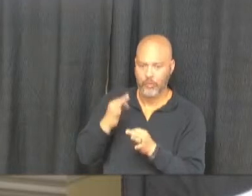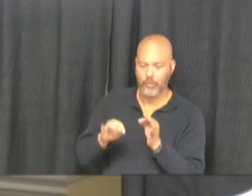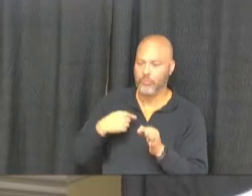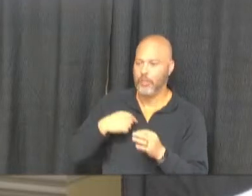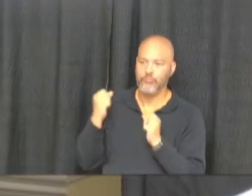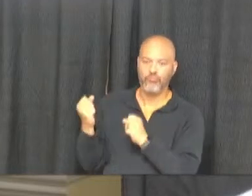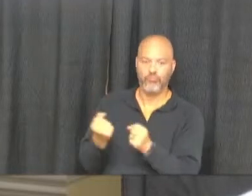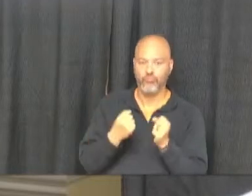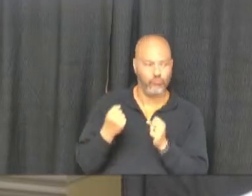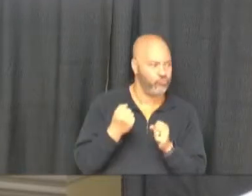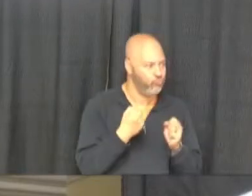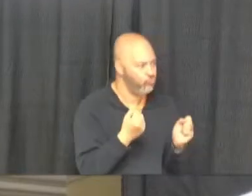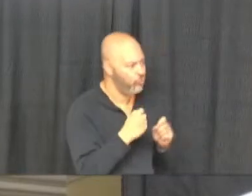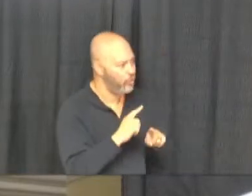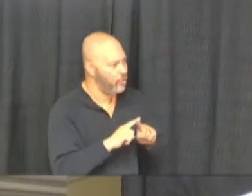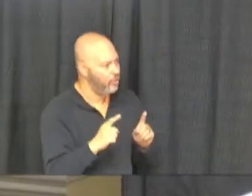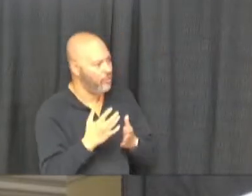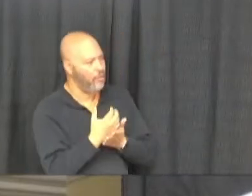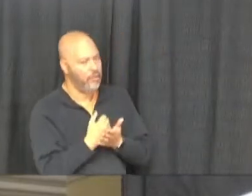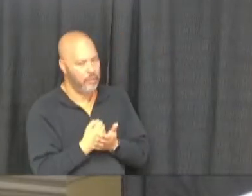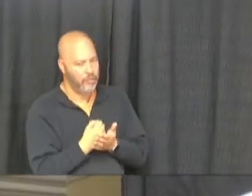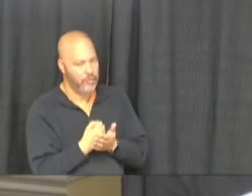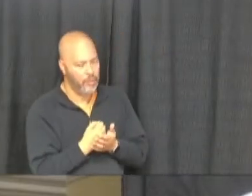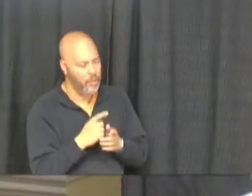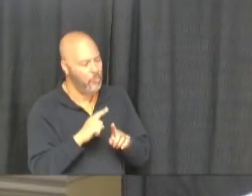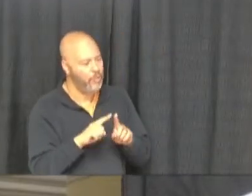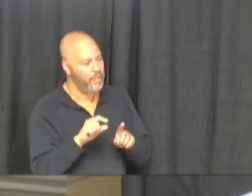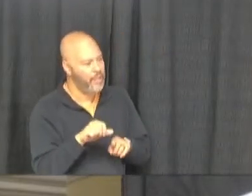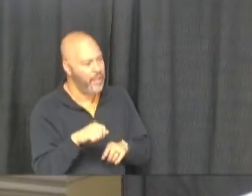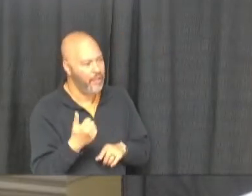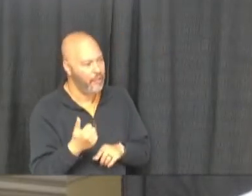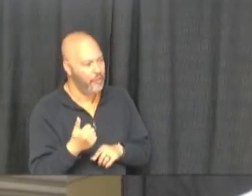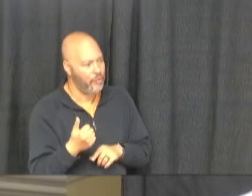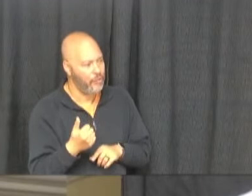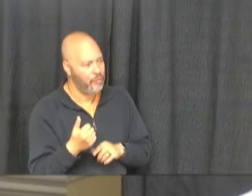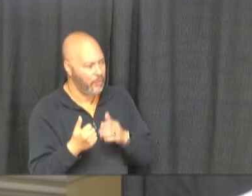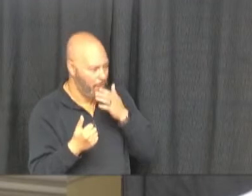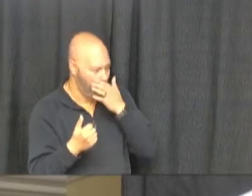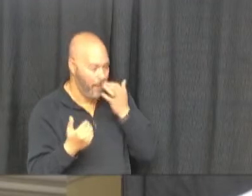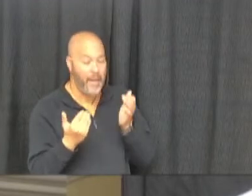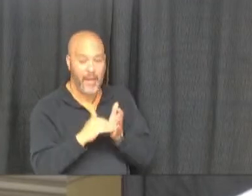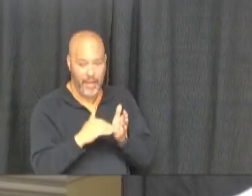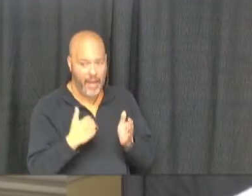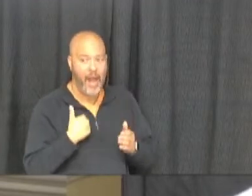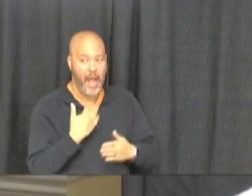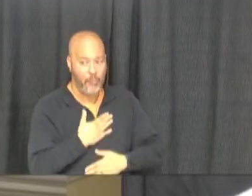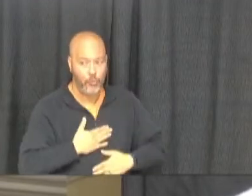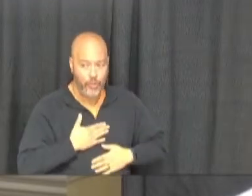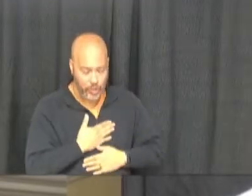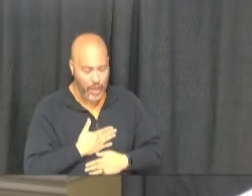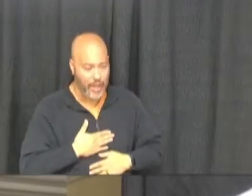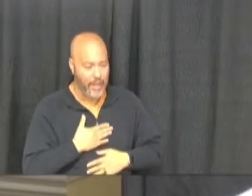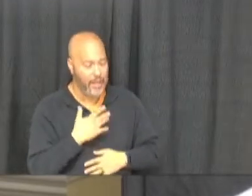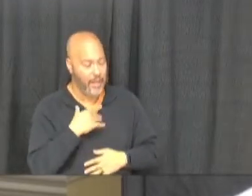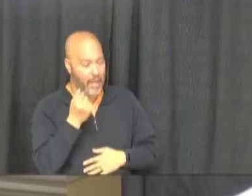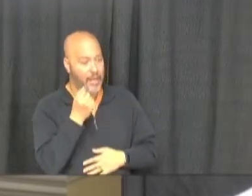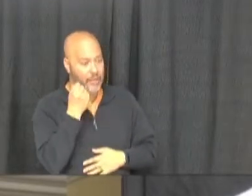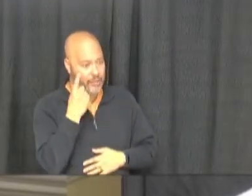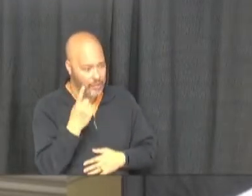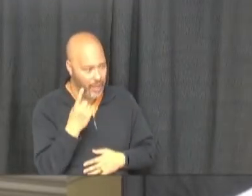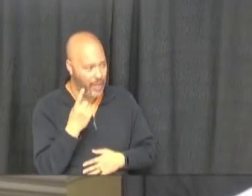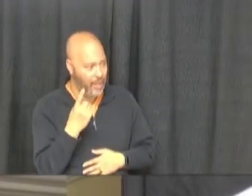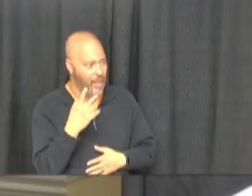around and it's being collected. The other, and I again appreciate and understand